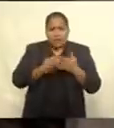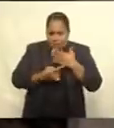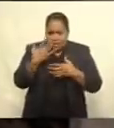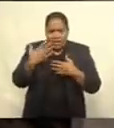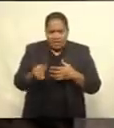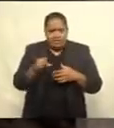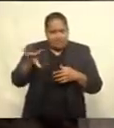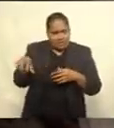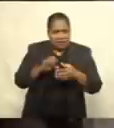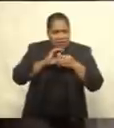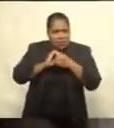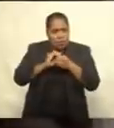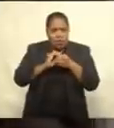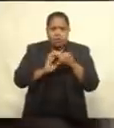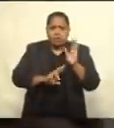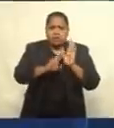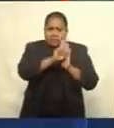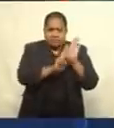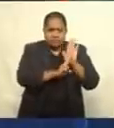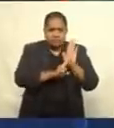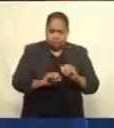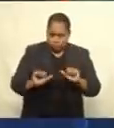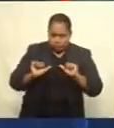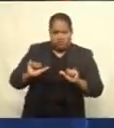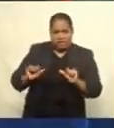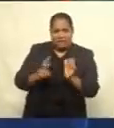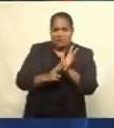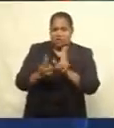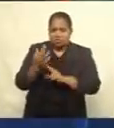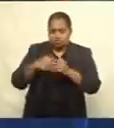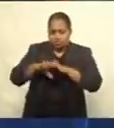that has so far protected every village in the country.